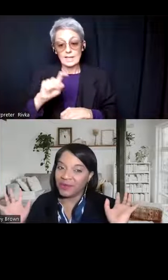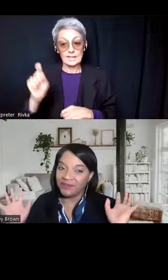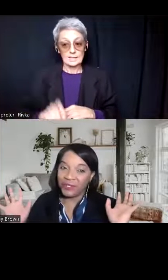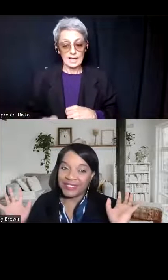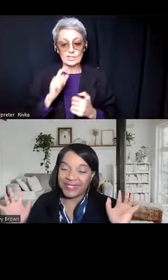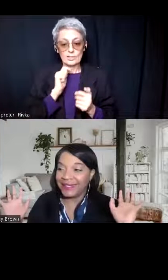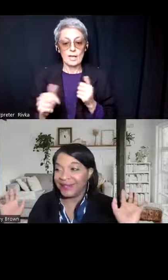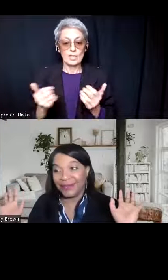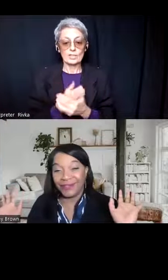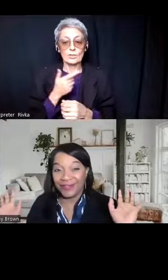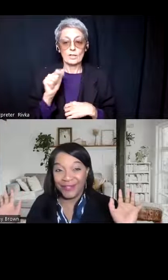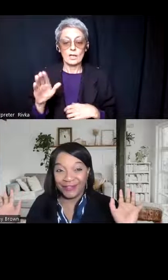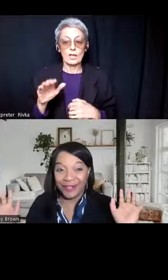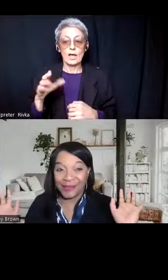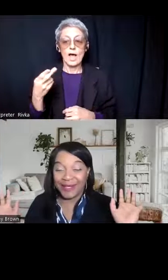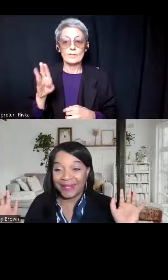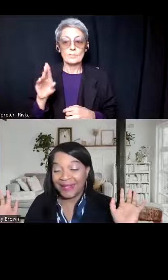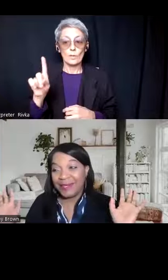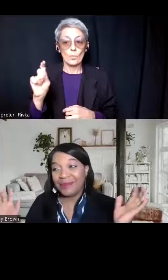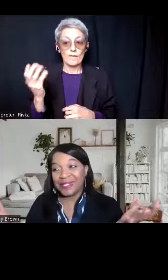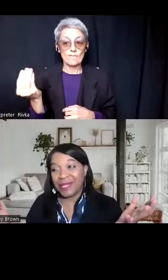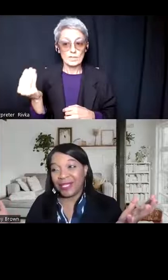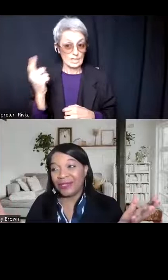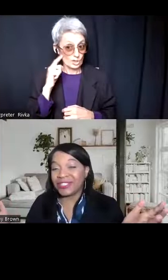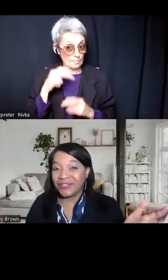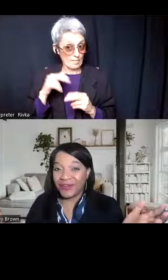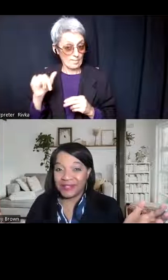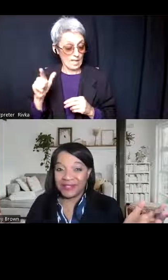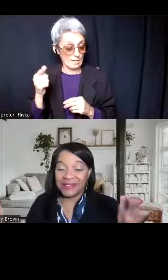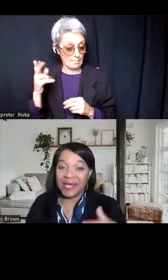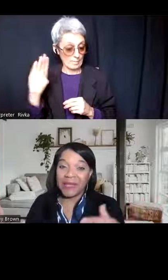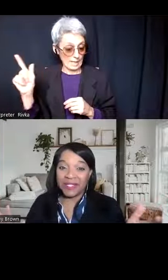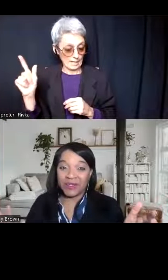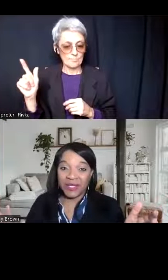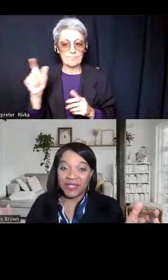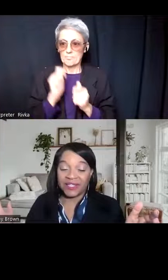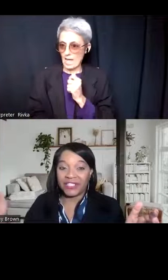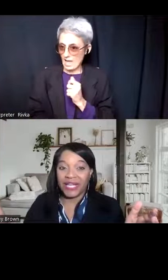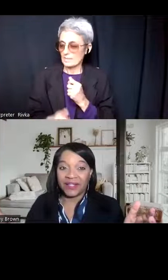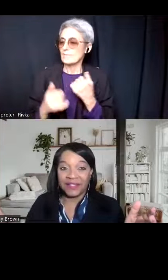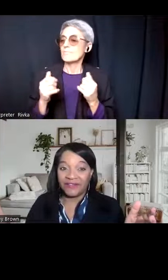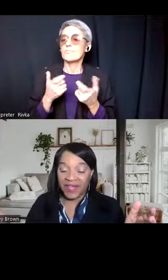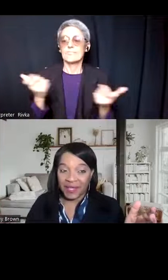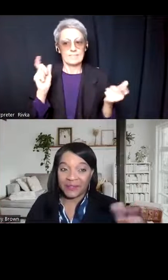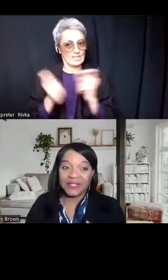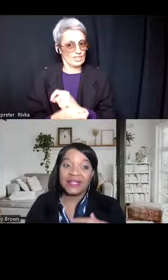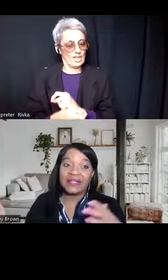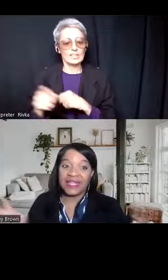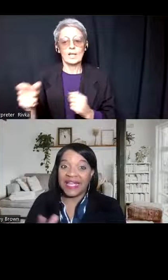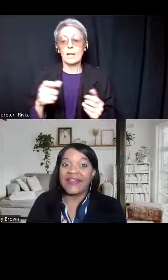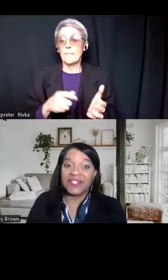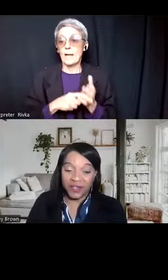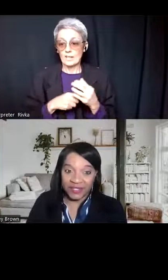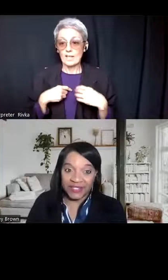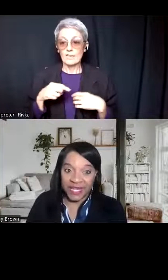House Bill 114. I don't know if you all have heard about it, but it's made a huge difference. It's now mandatory that if a child vapes, that